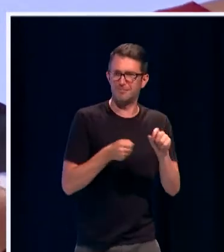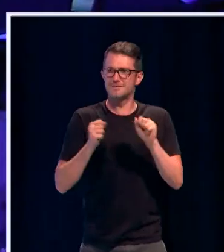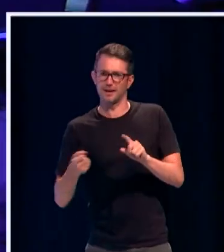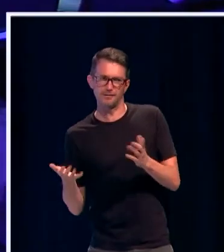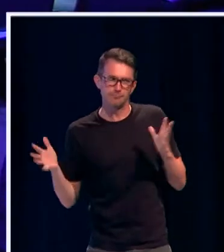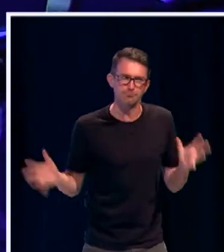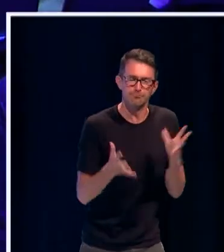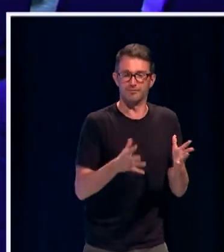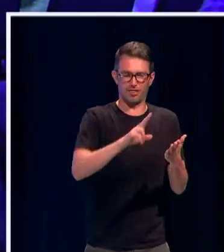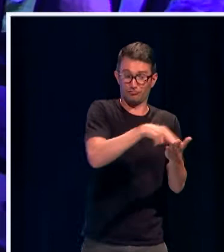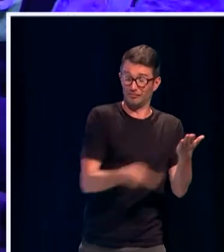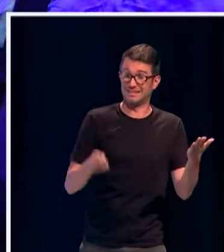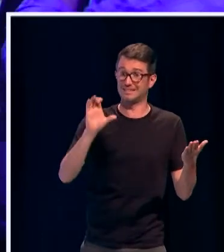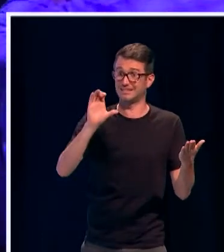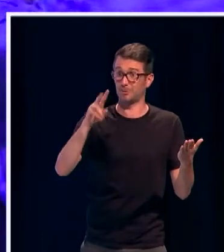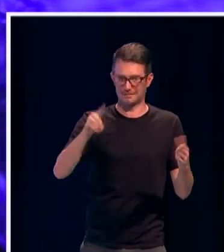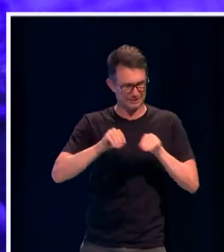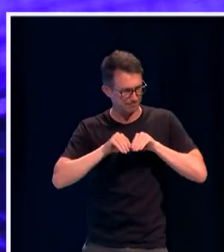Okay.